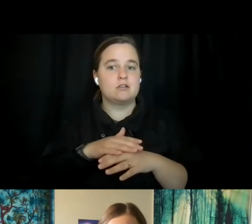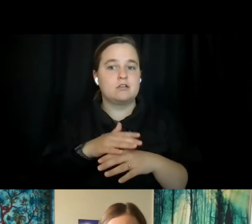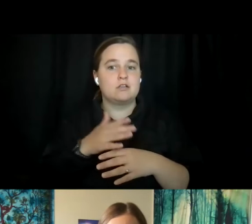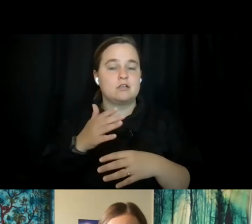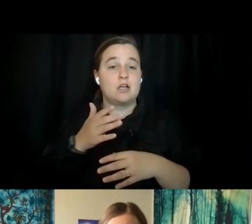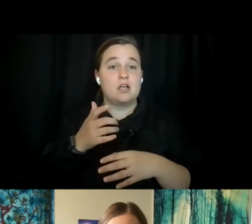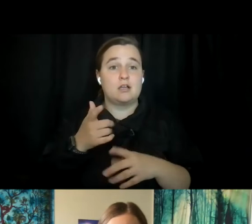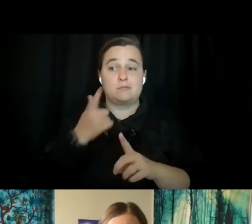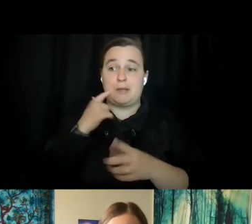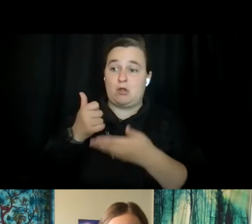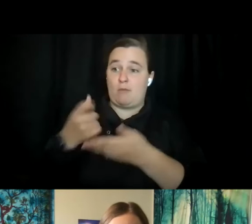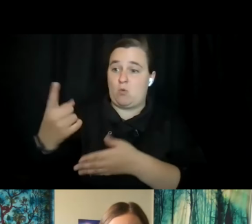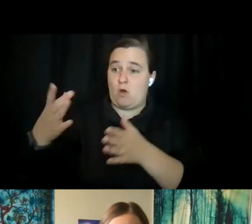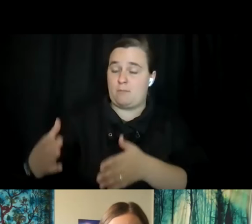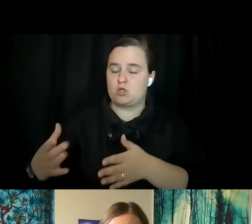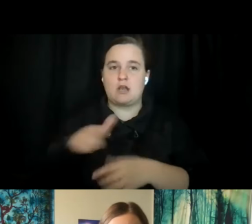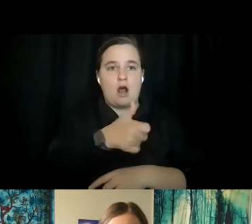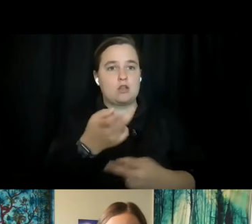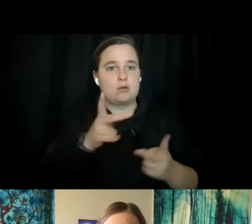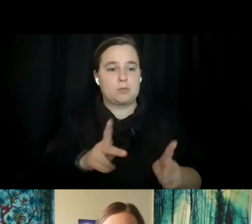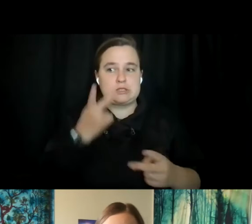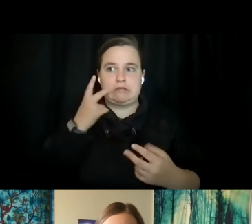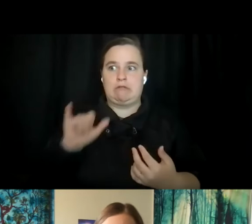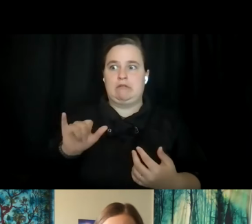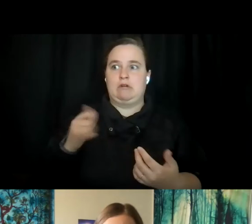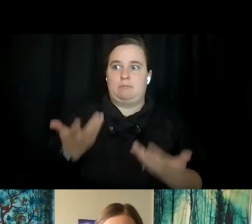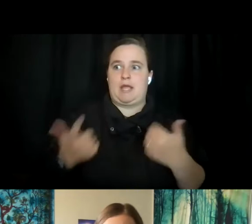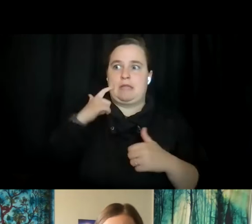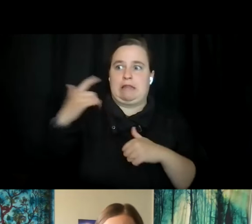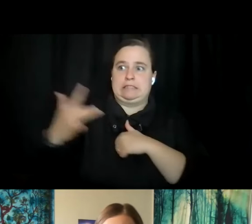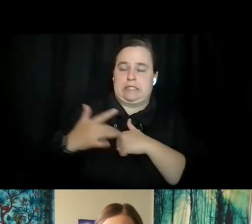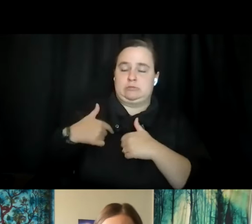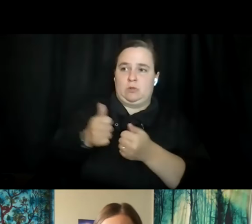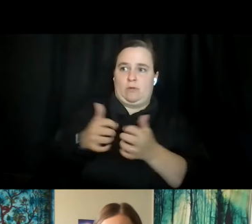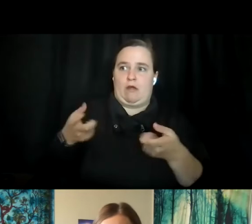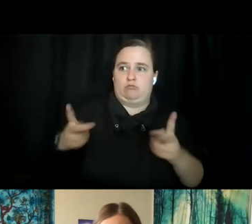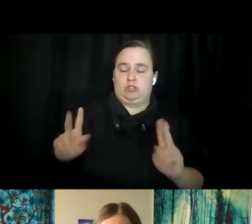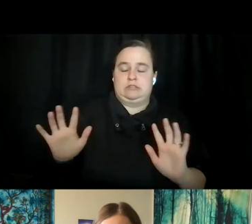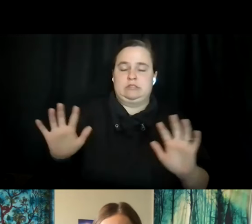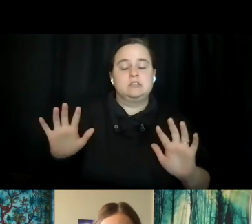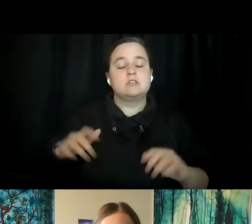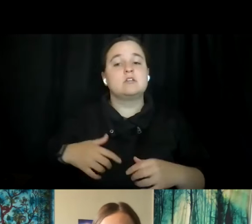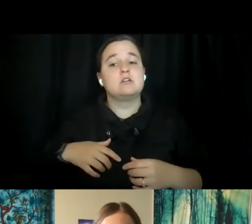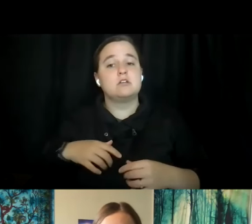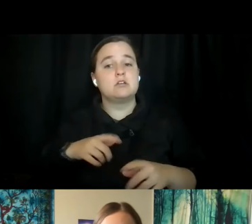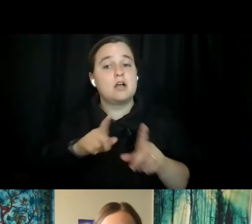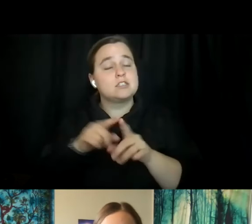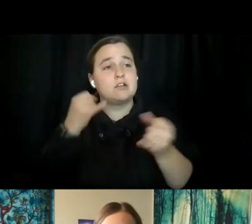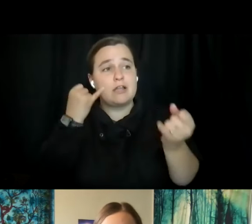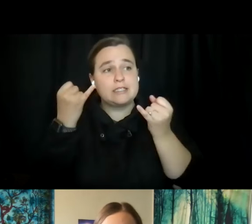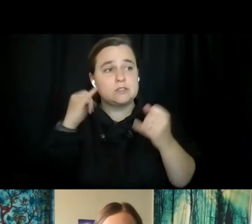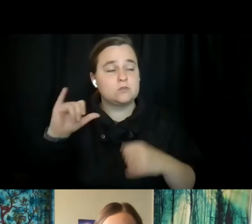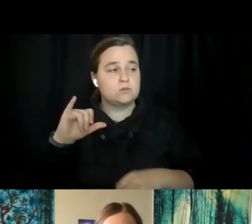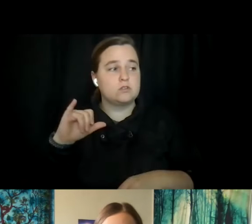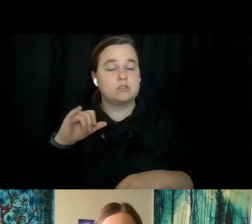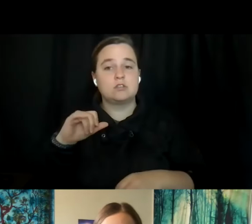too with the idea that they might be touched without their consent. And it's also this idea that like we know